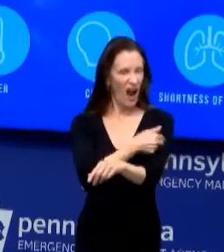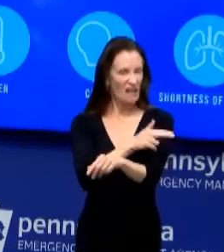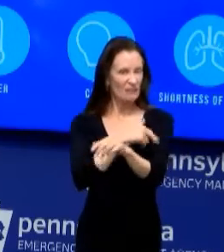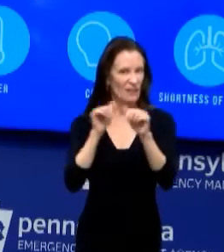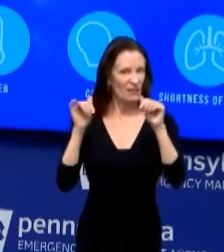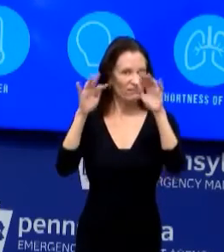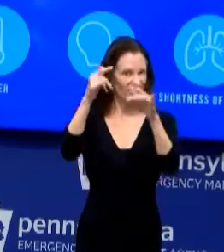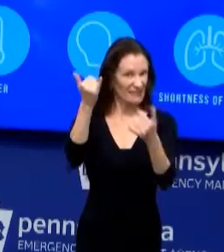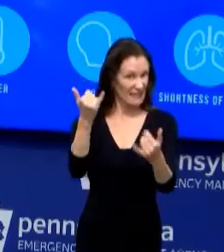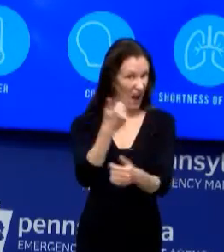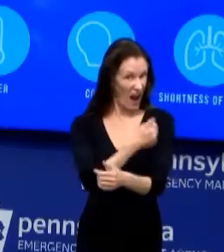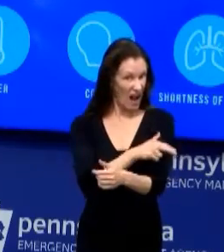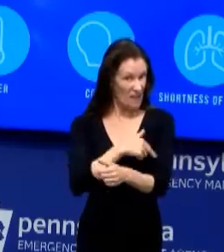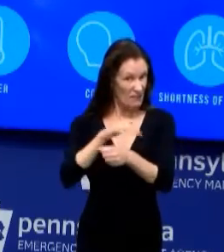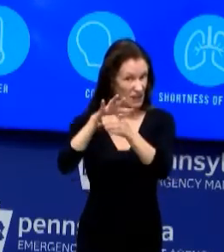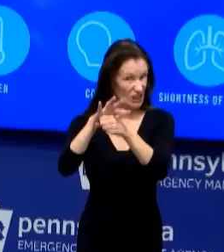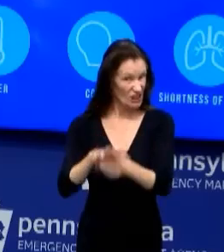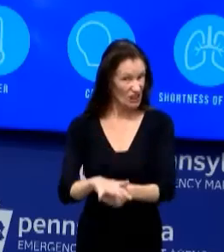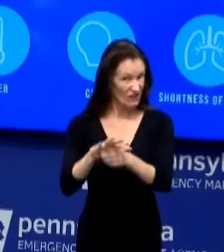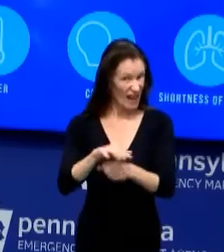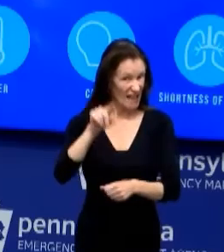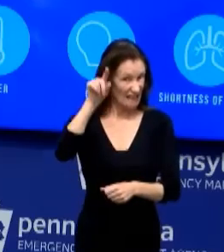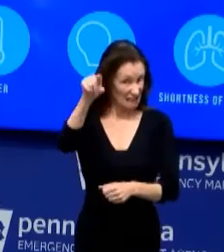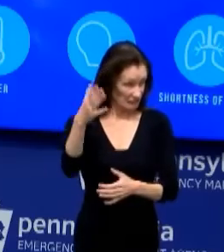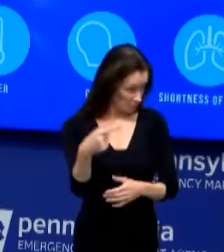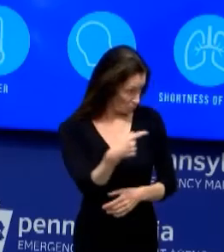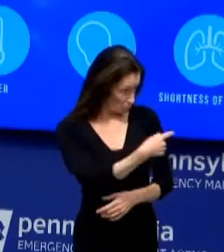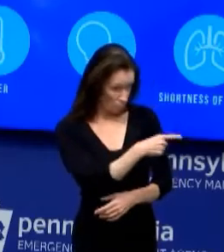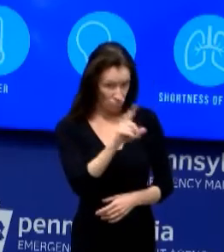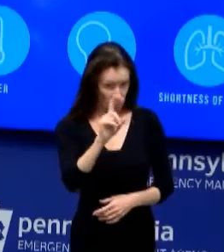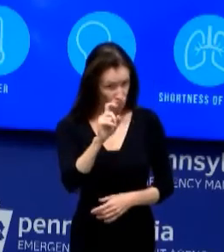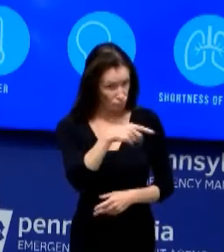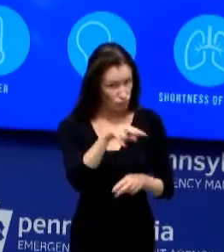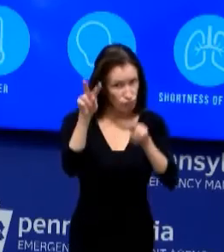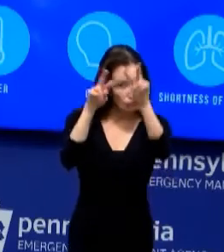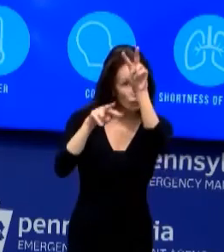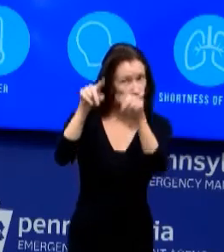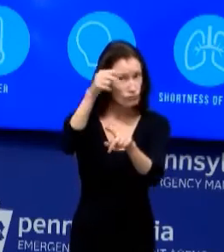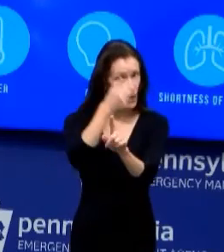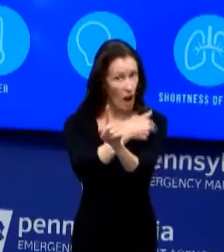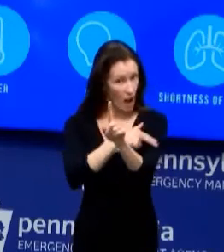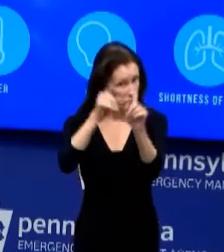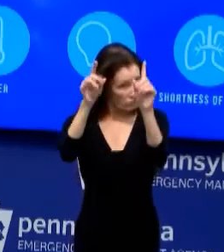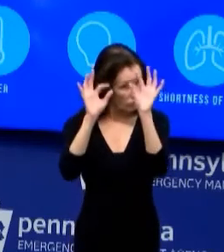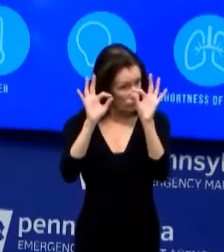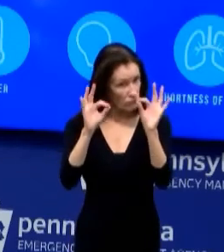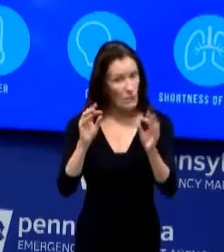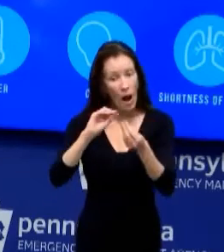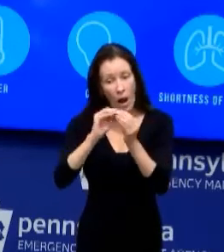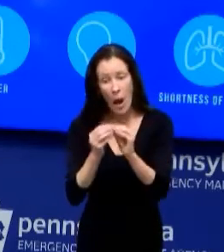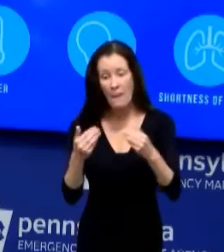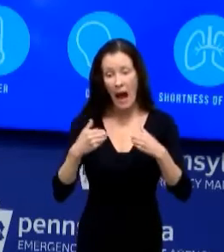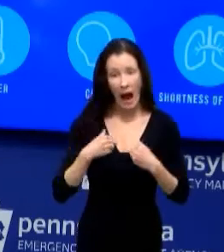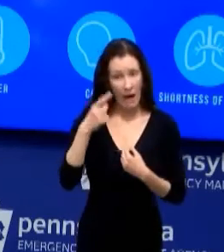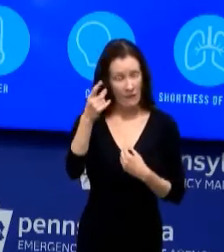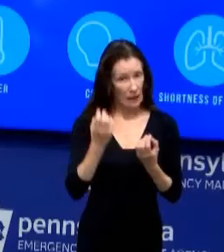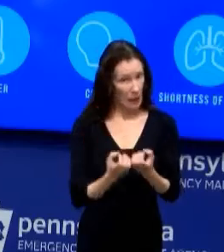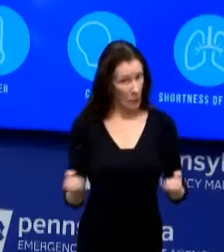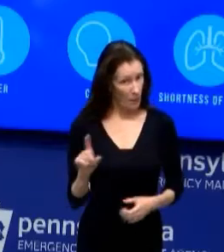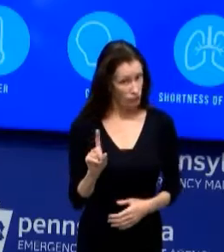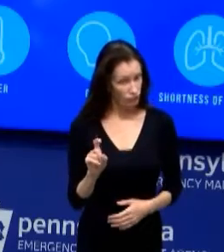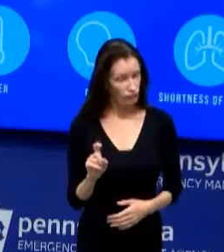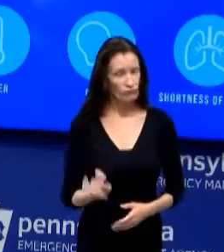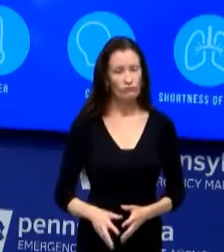actually gave you some of that data at the beginning of the press conference. We're tracking it very carefully, and we're tracking it both